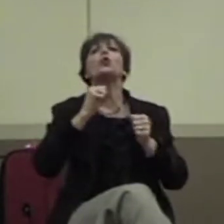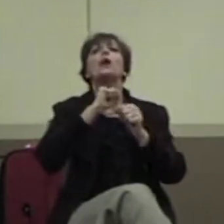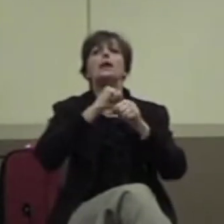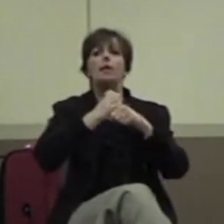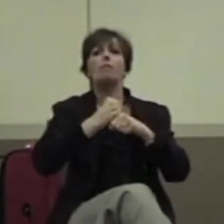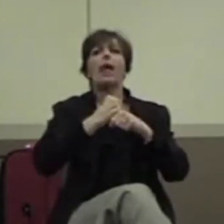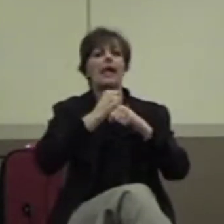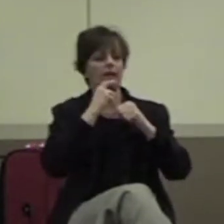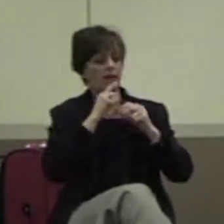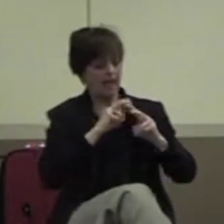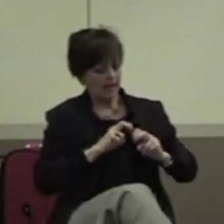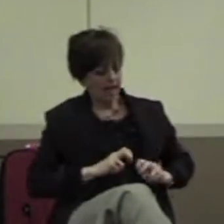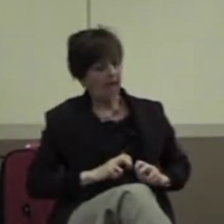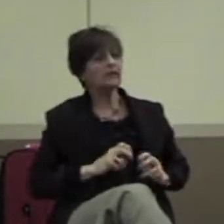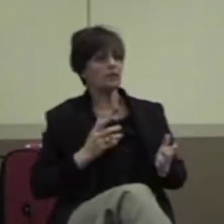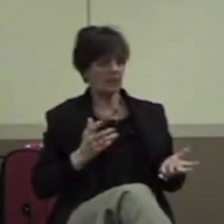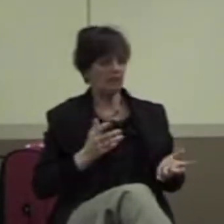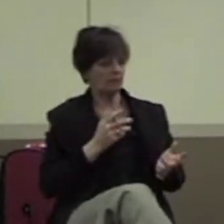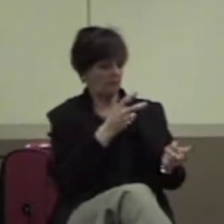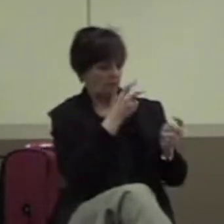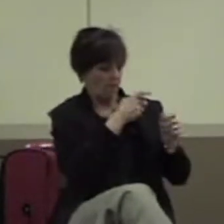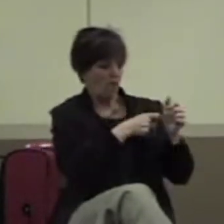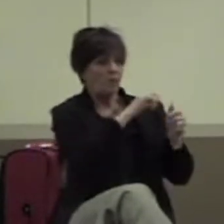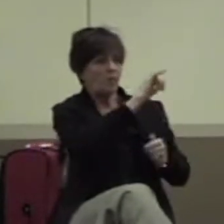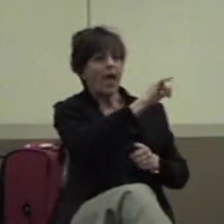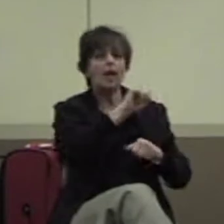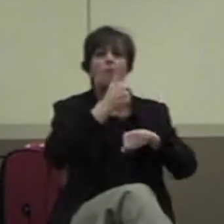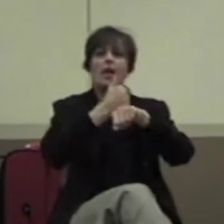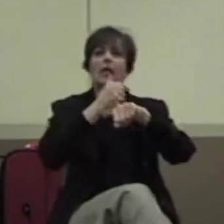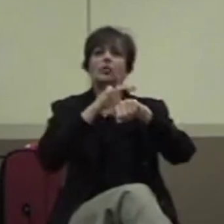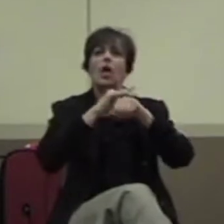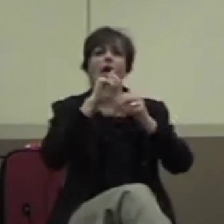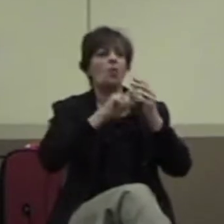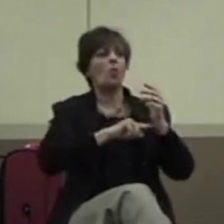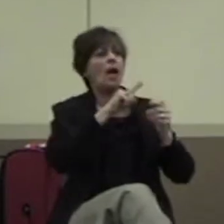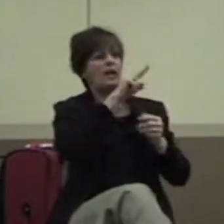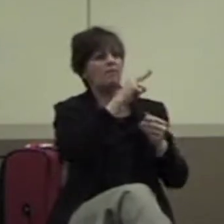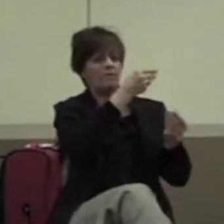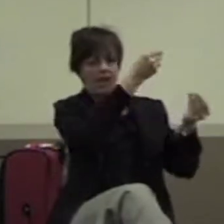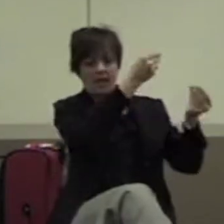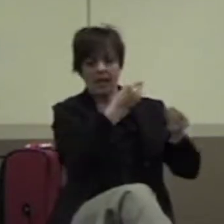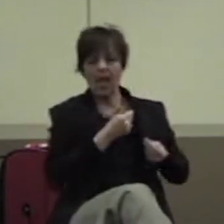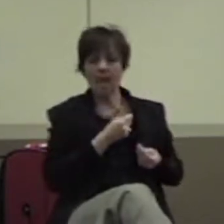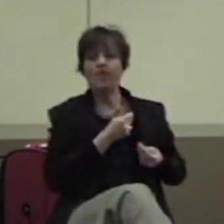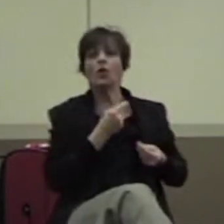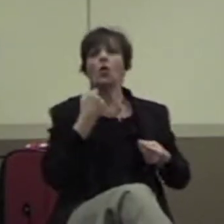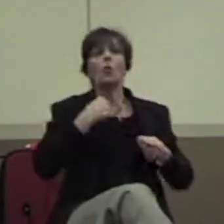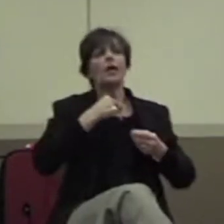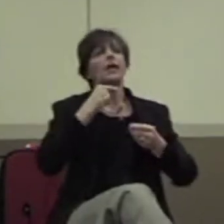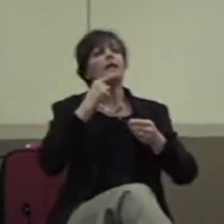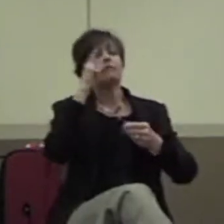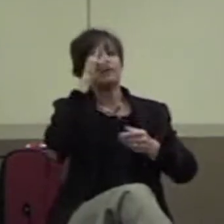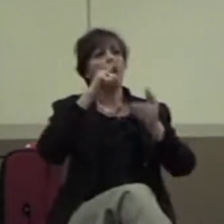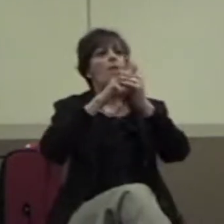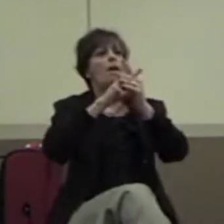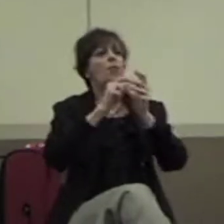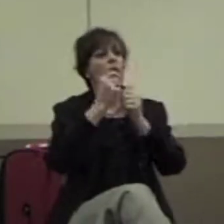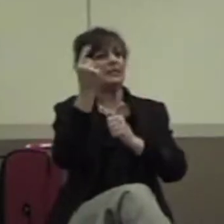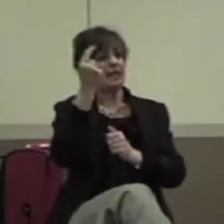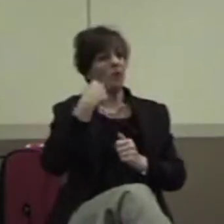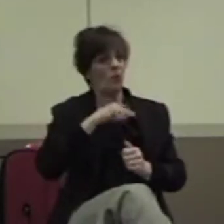actually make an analysis from or an assessment from, based on what they gave us. And so we came up with